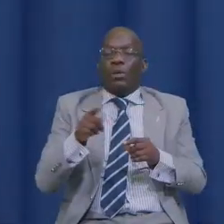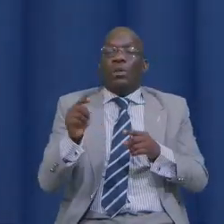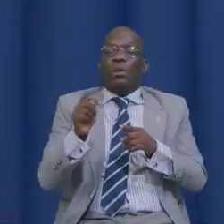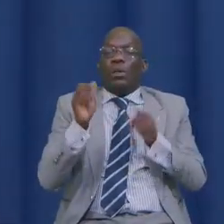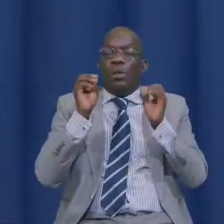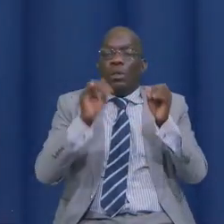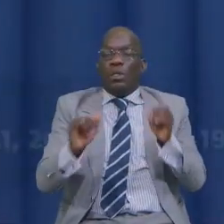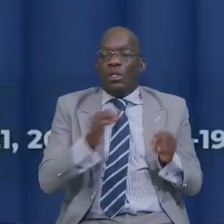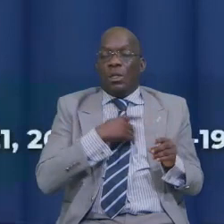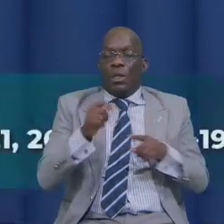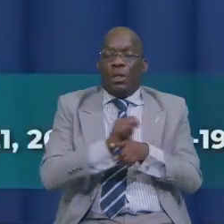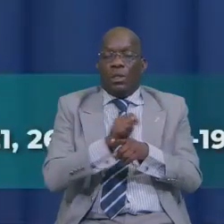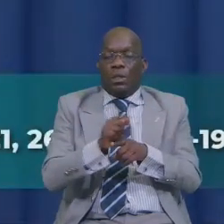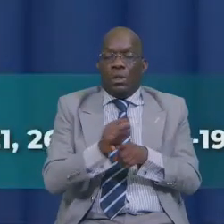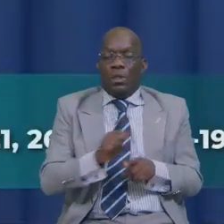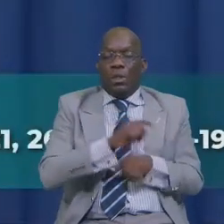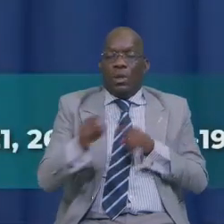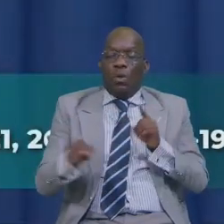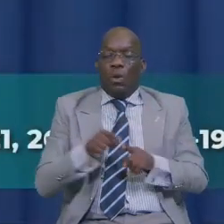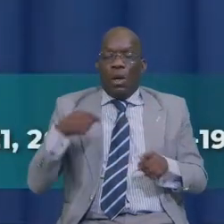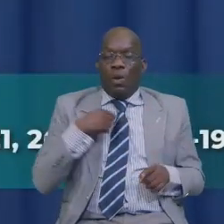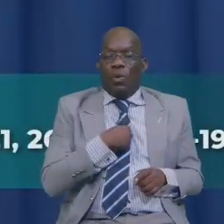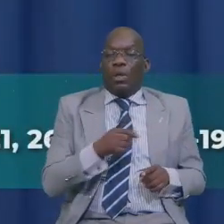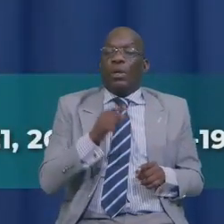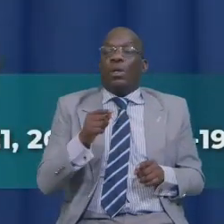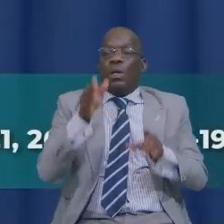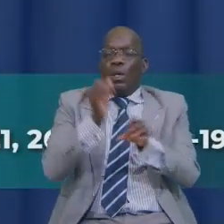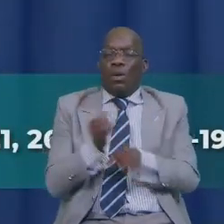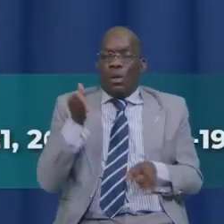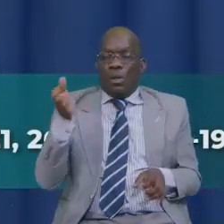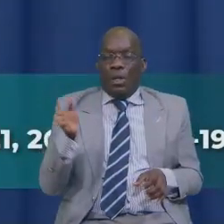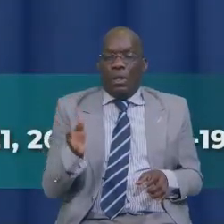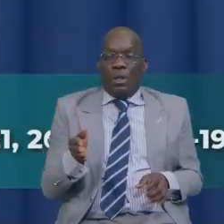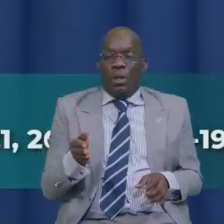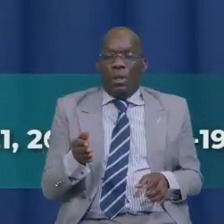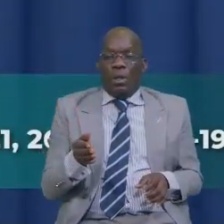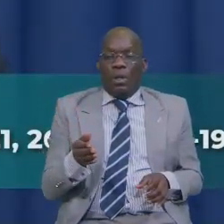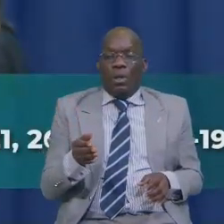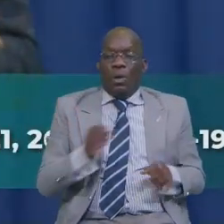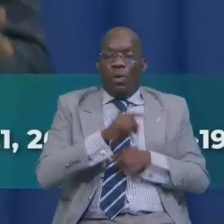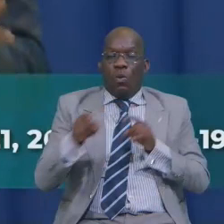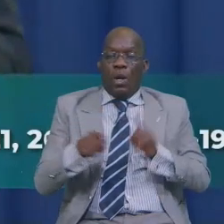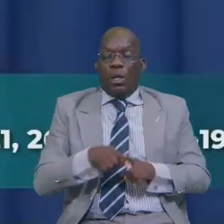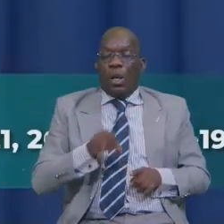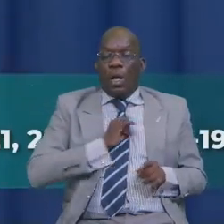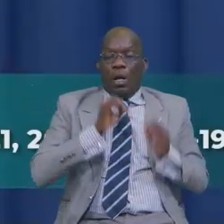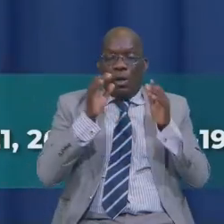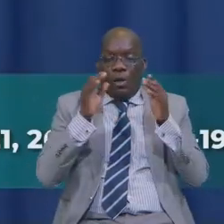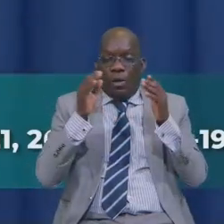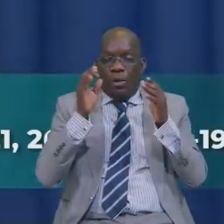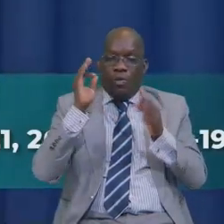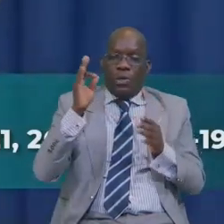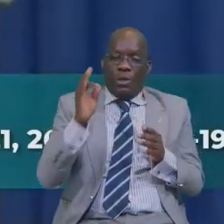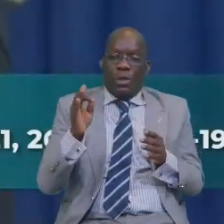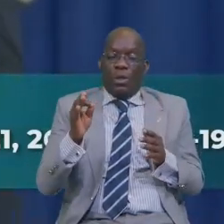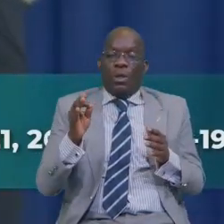we got there, I told him when I was going to preach that I will preach tonight, but